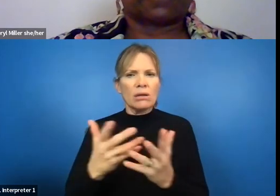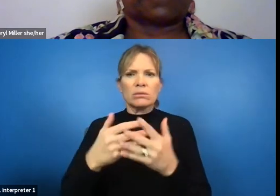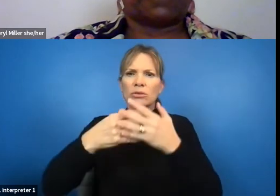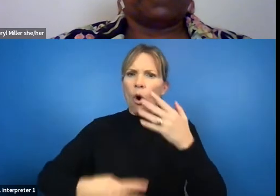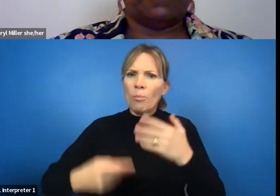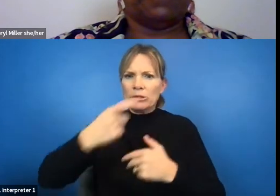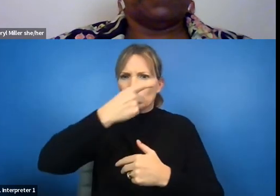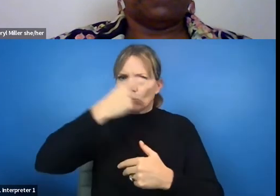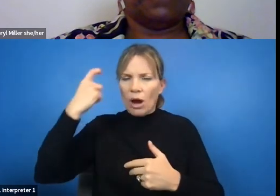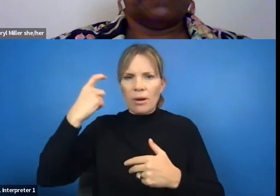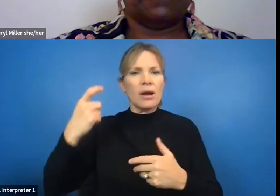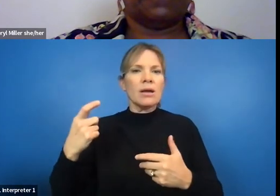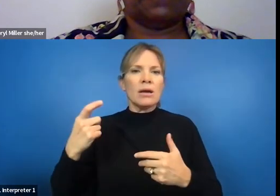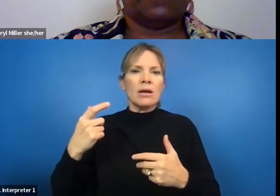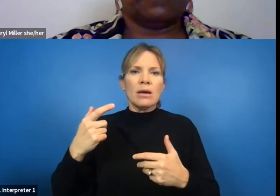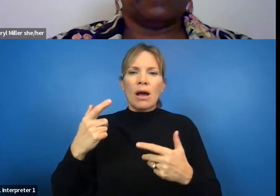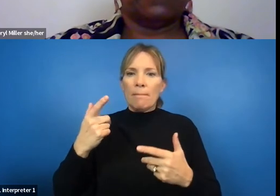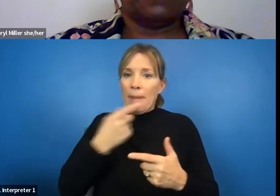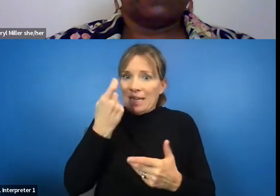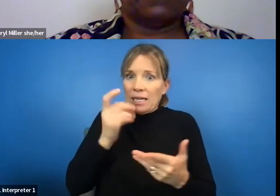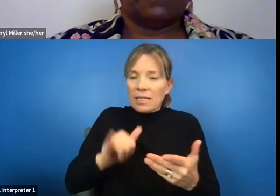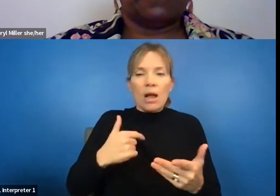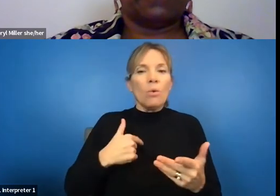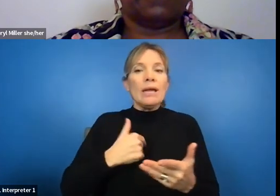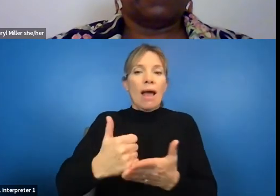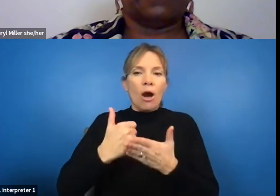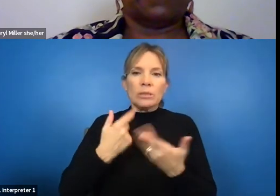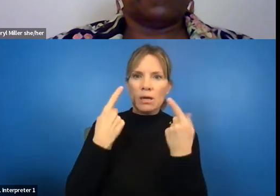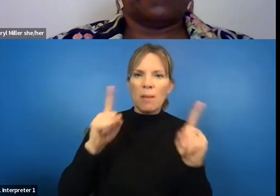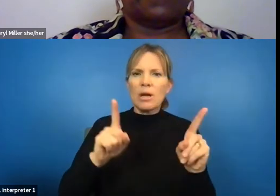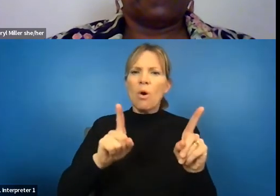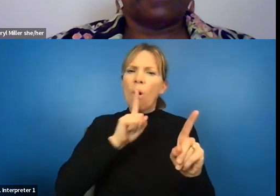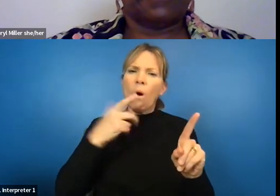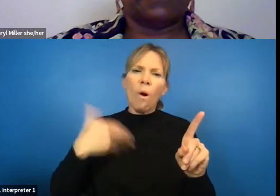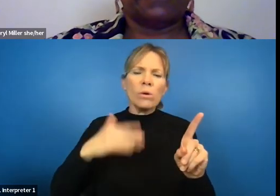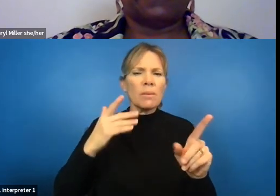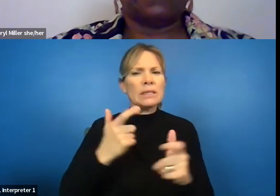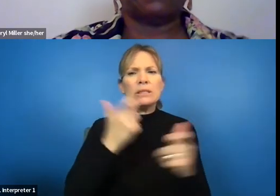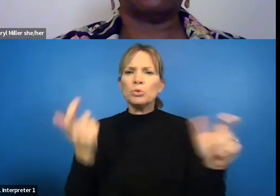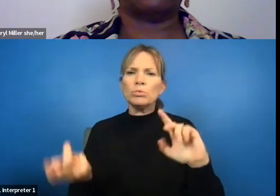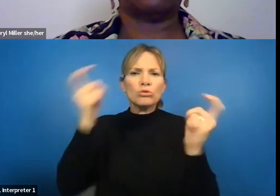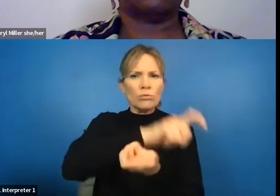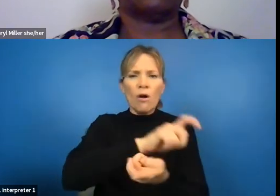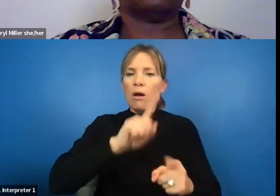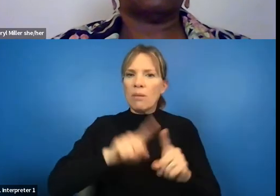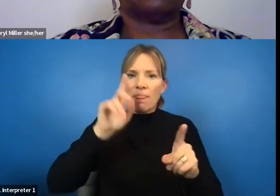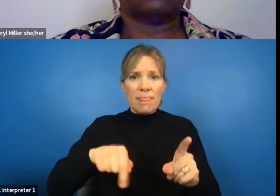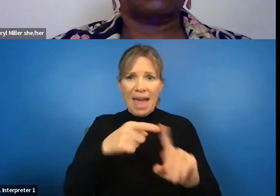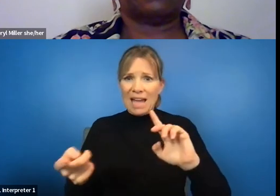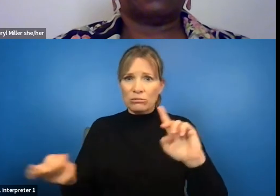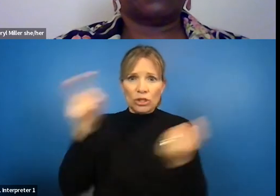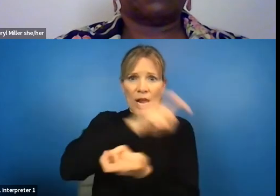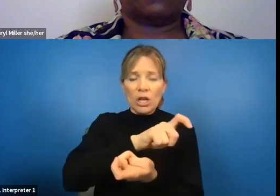And because of the work that we did, it helped us be able to accomplish something truly transformative. But all of that can be